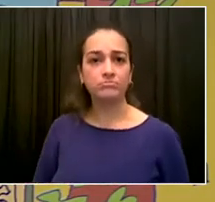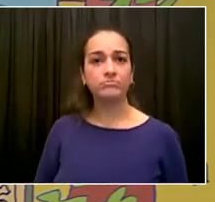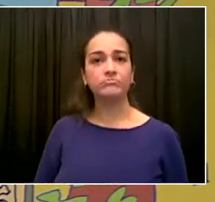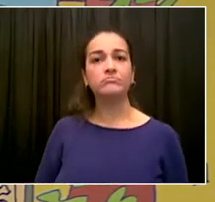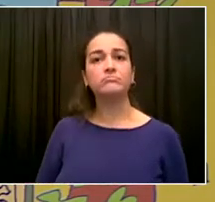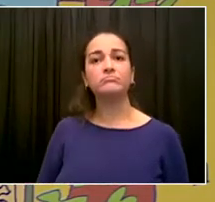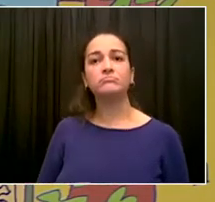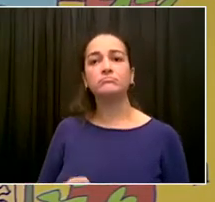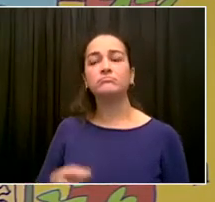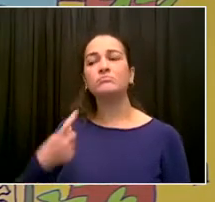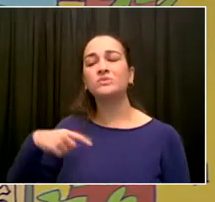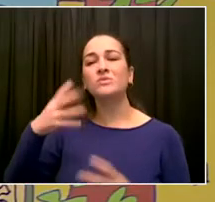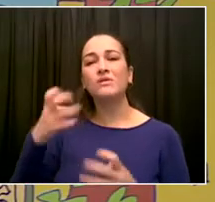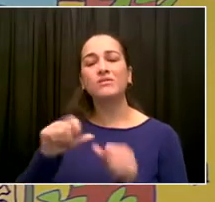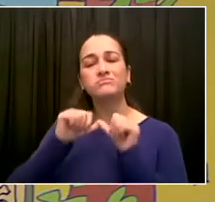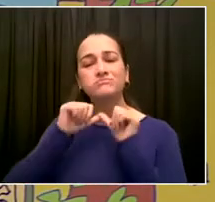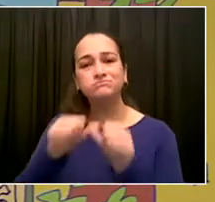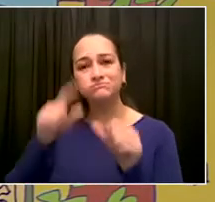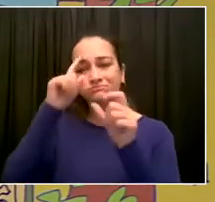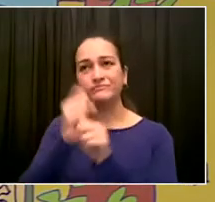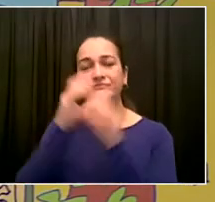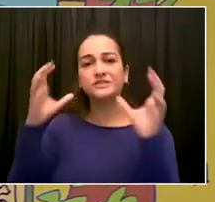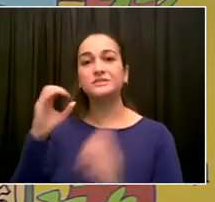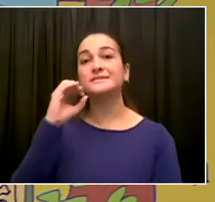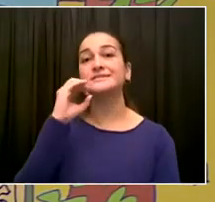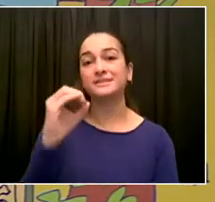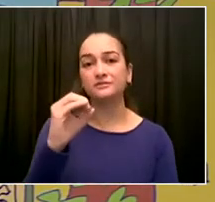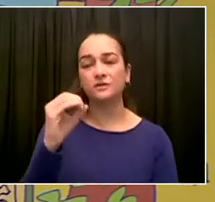people get out of their cars again, go back to mass transit.